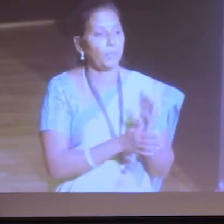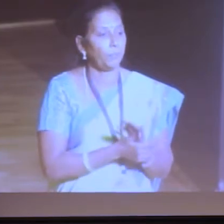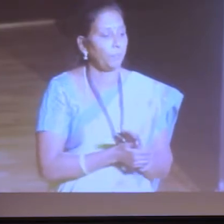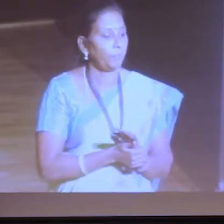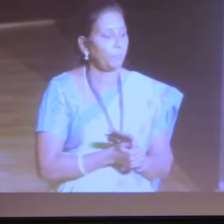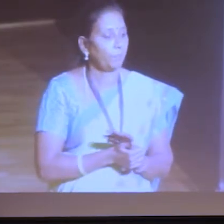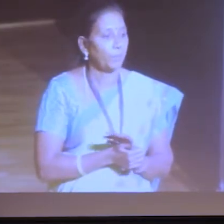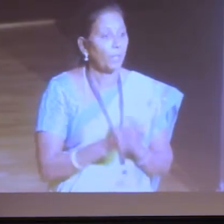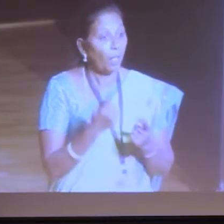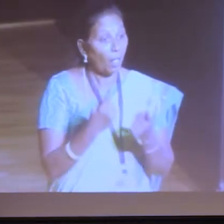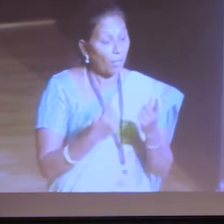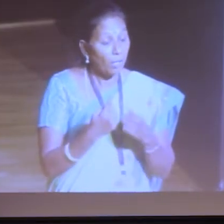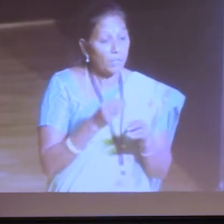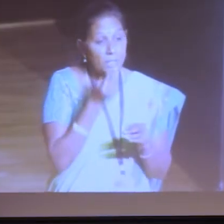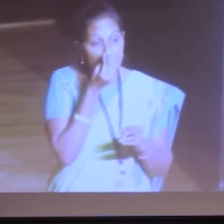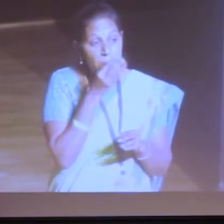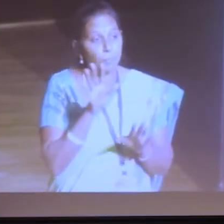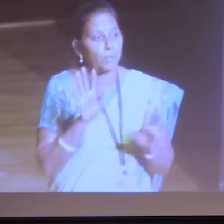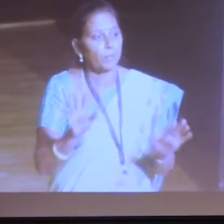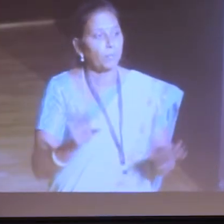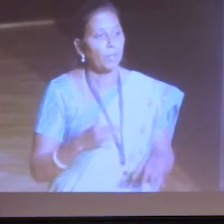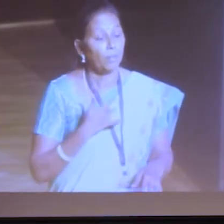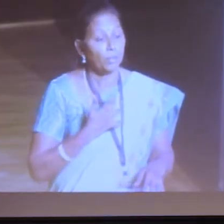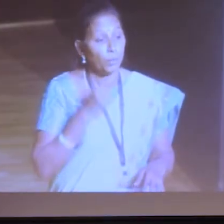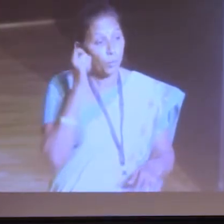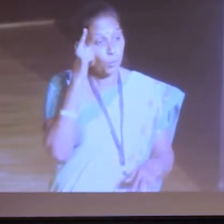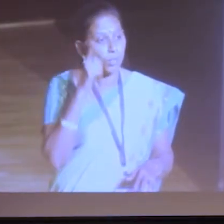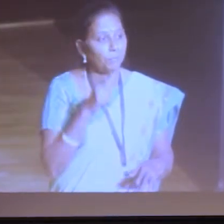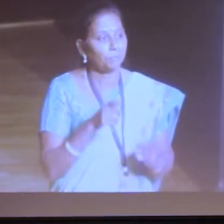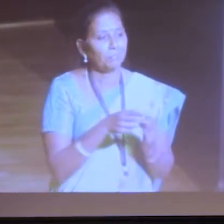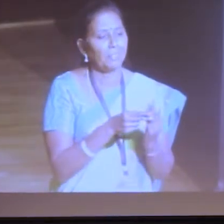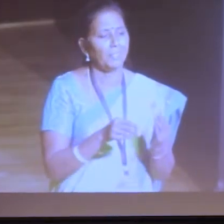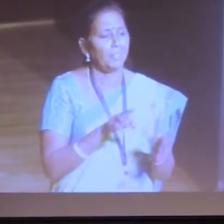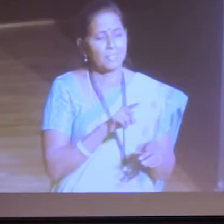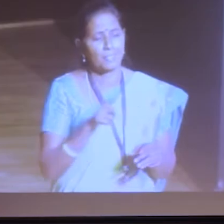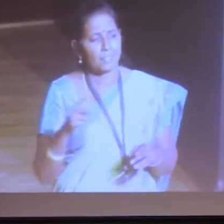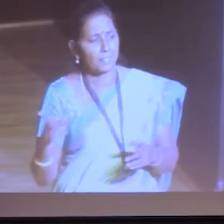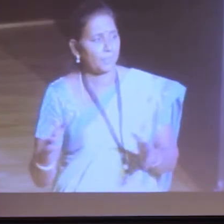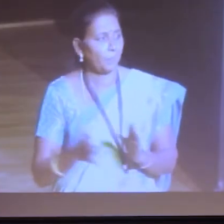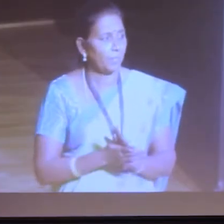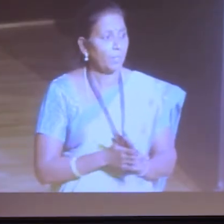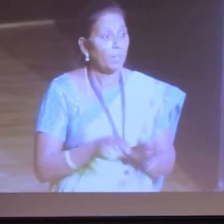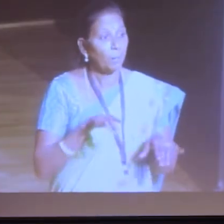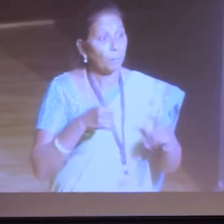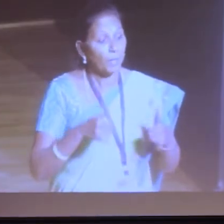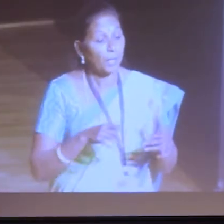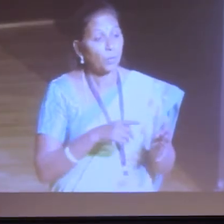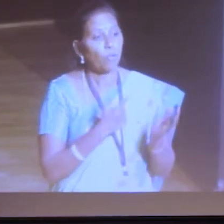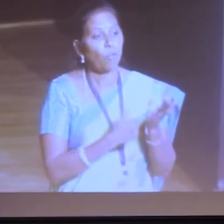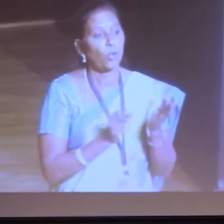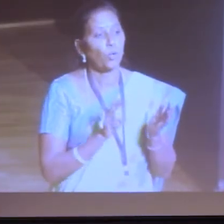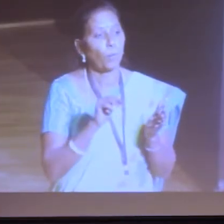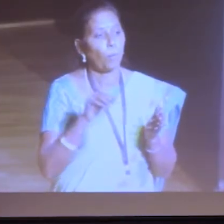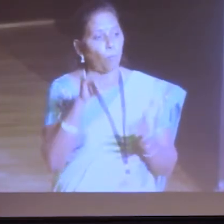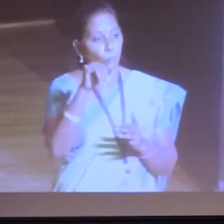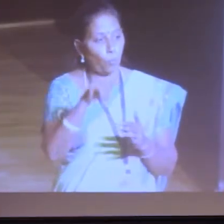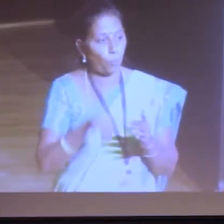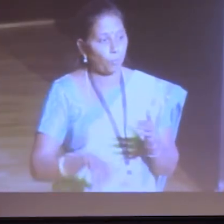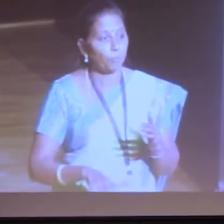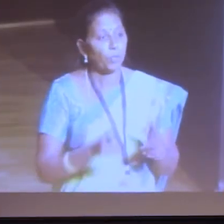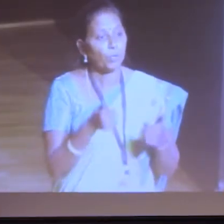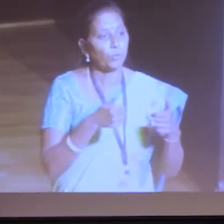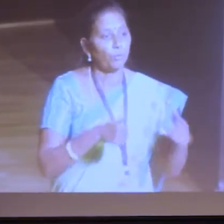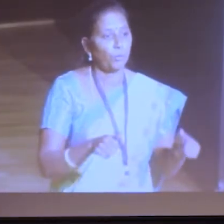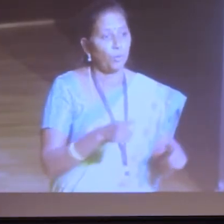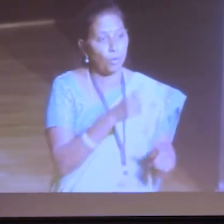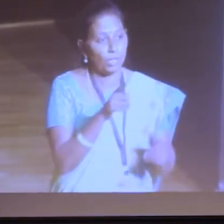And evaluation is very simple, right? If I want to know this kid knows arithmetic, etc., play a round of Rummy. If he beats you hollow, you know all